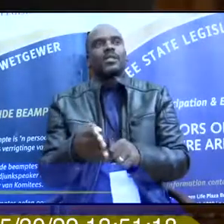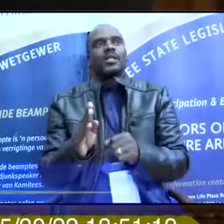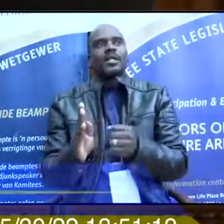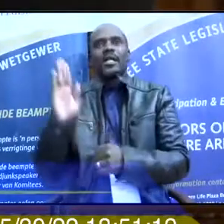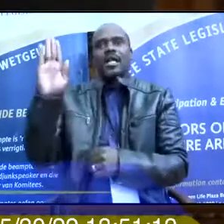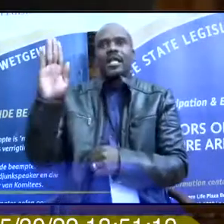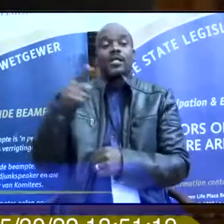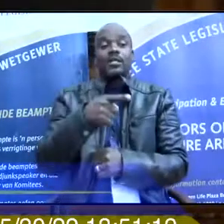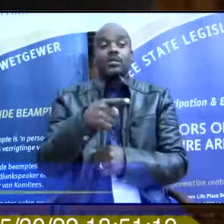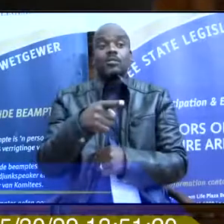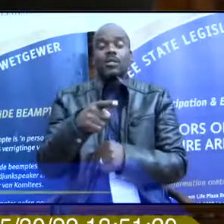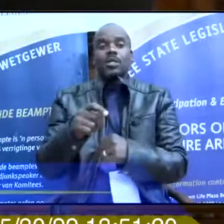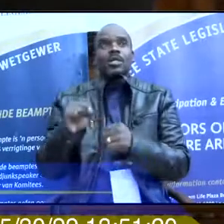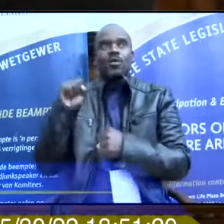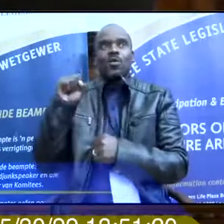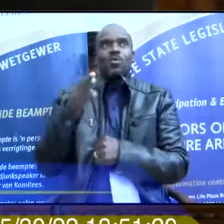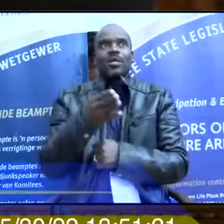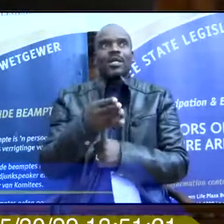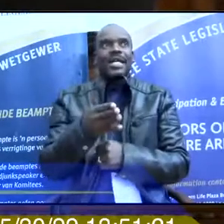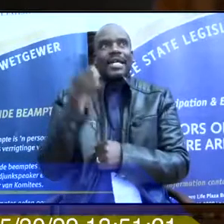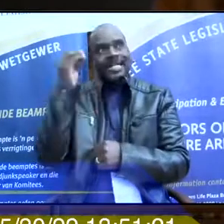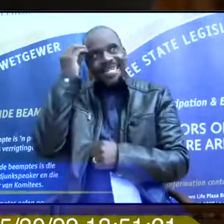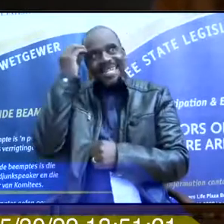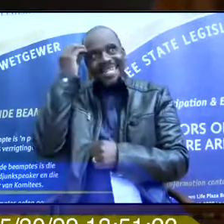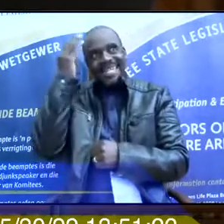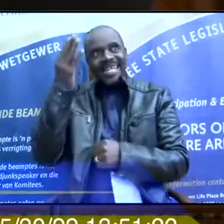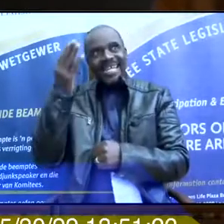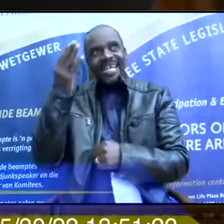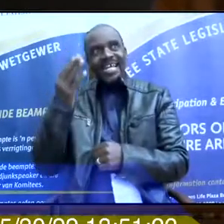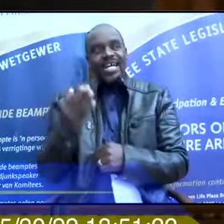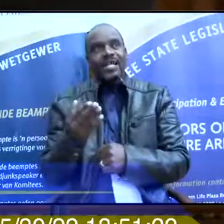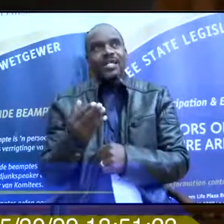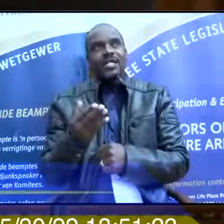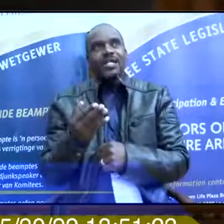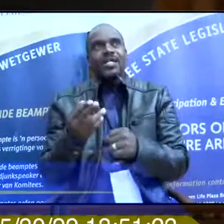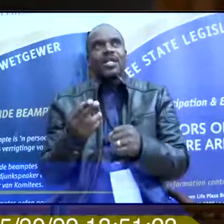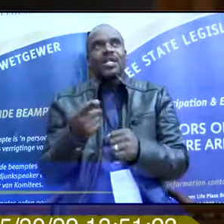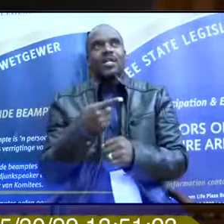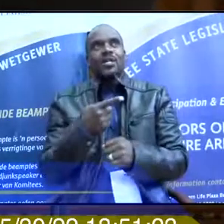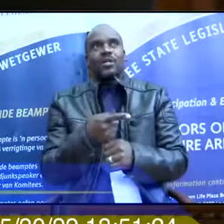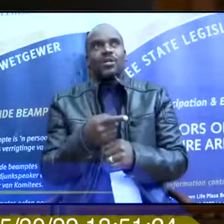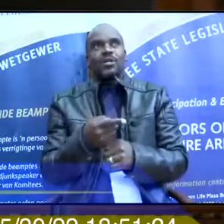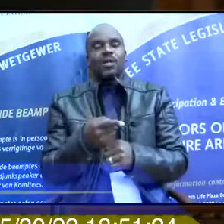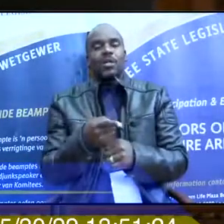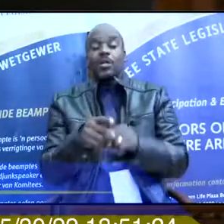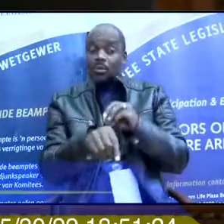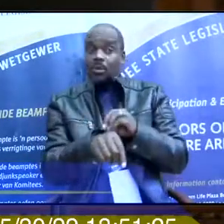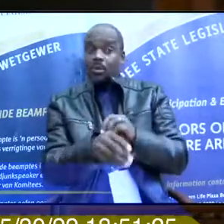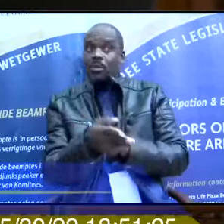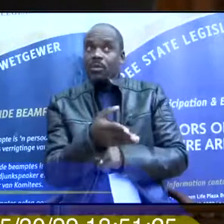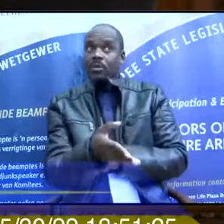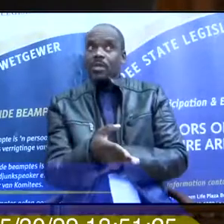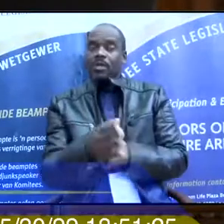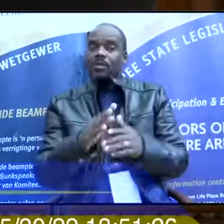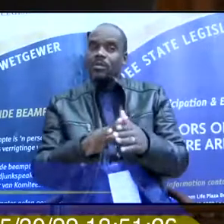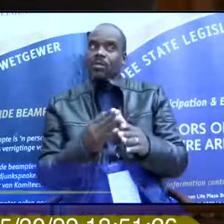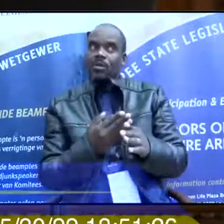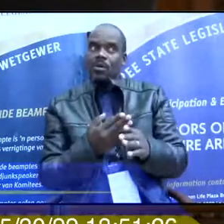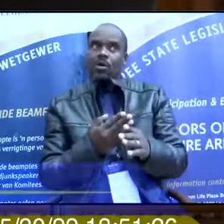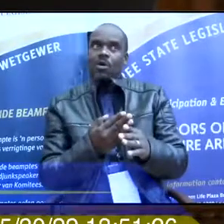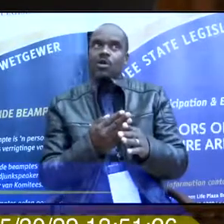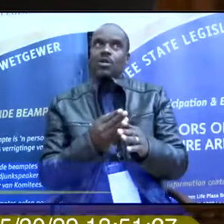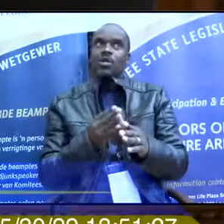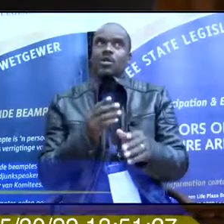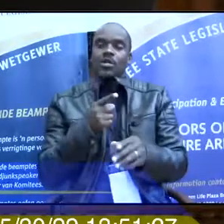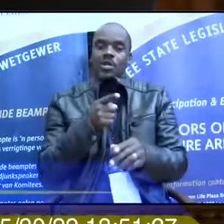affiliates the issue of the uniform within traffic officers that is a problem because we are having traffic officers